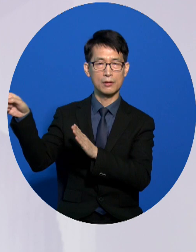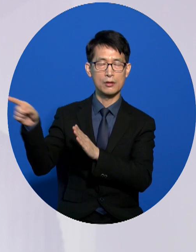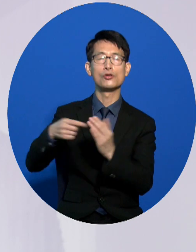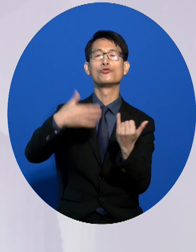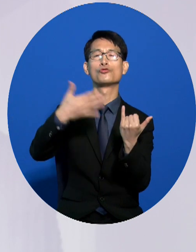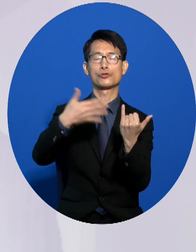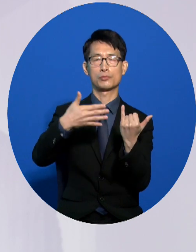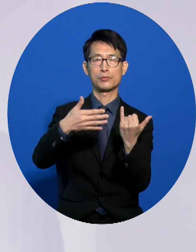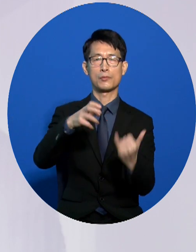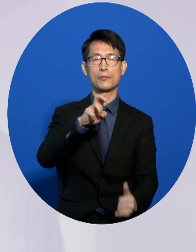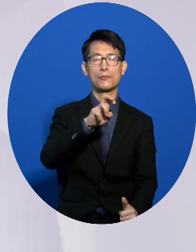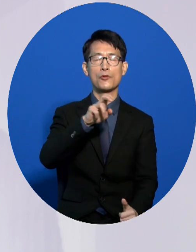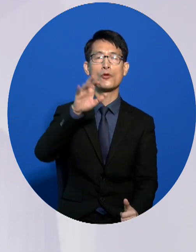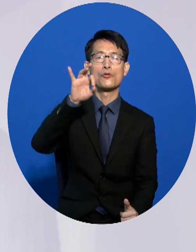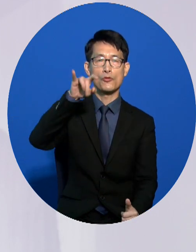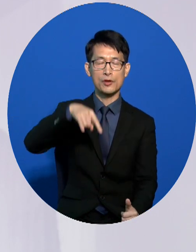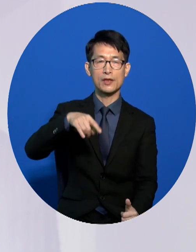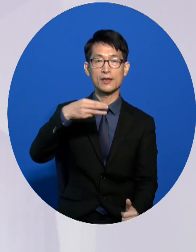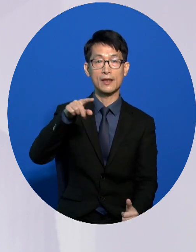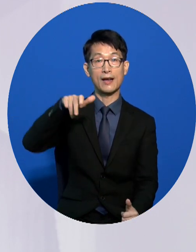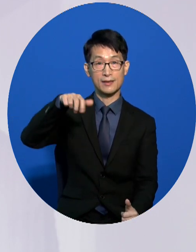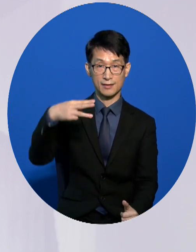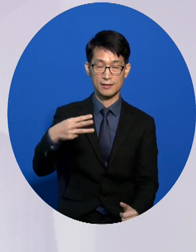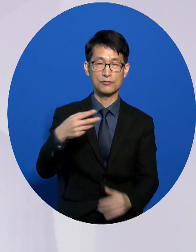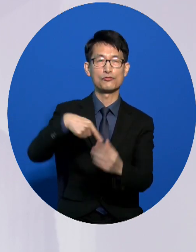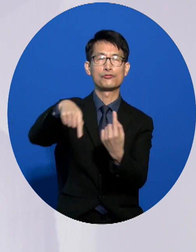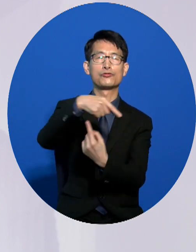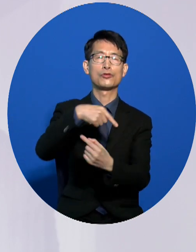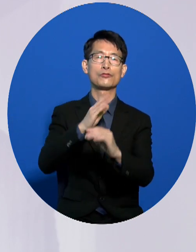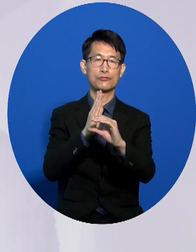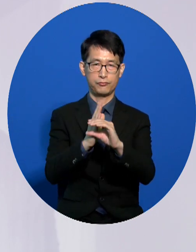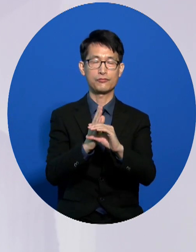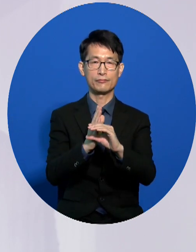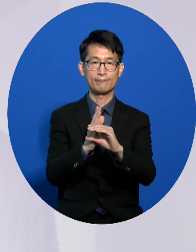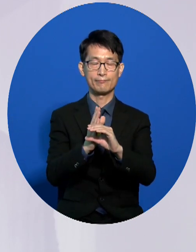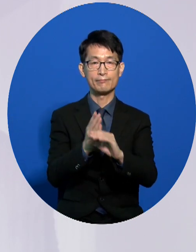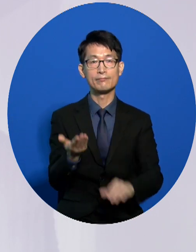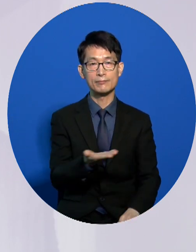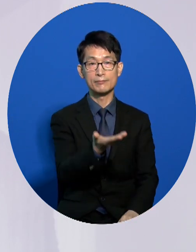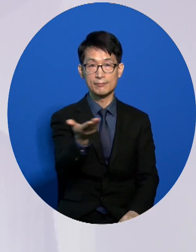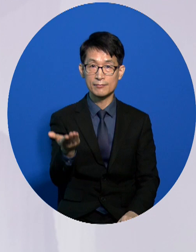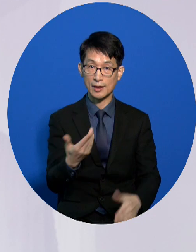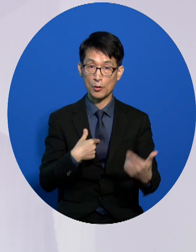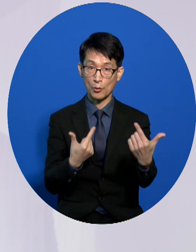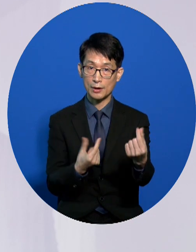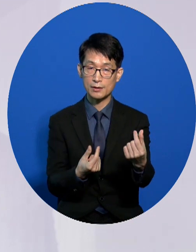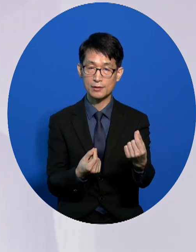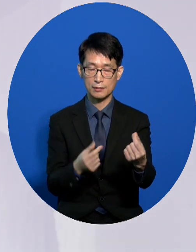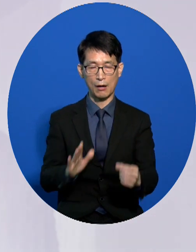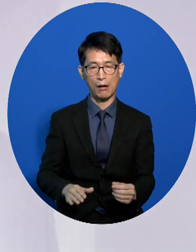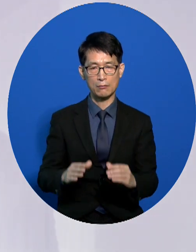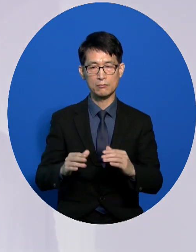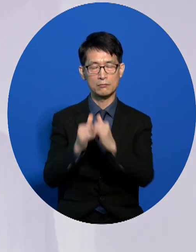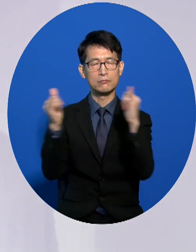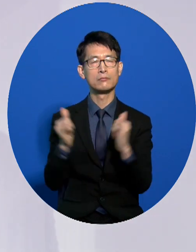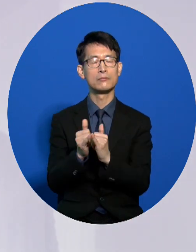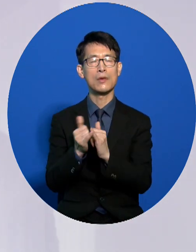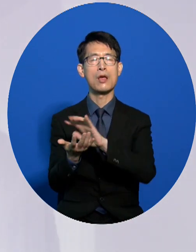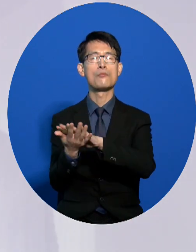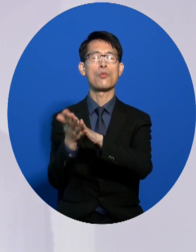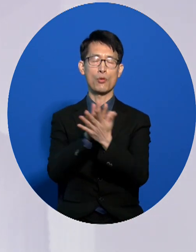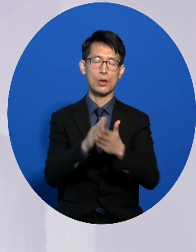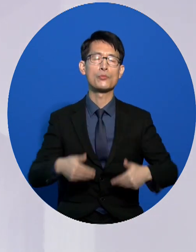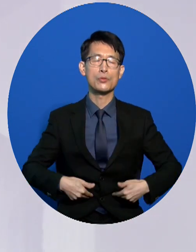is why I decided to launch my YouTube channel titled We Rockle. And today we